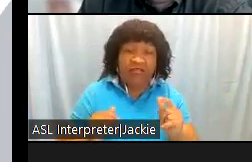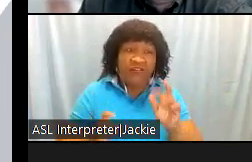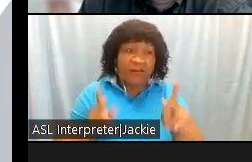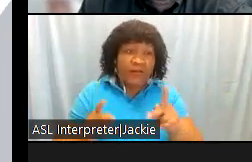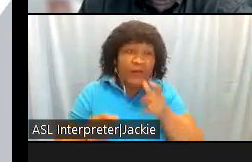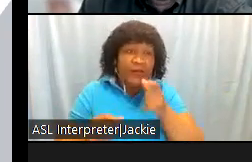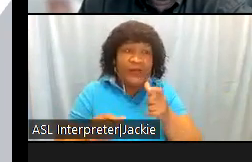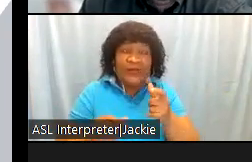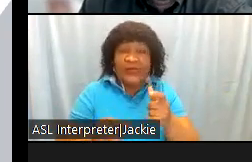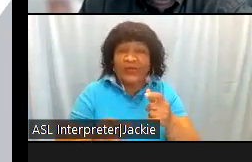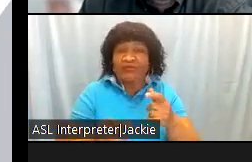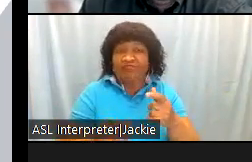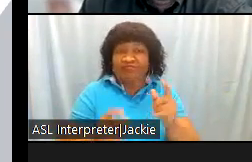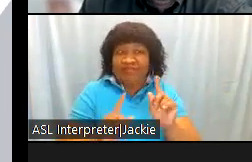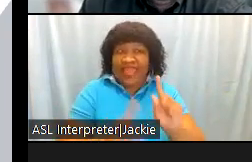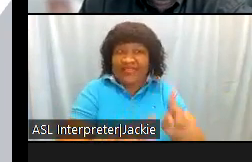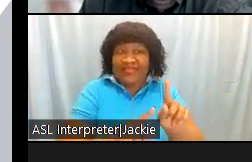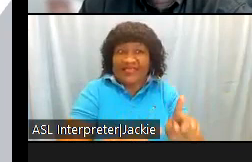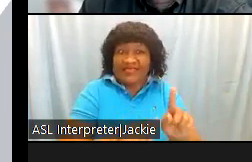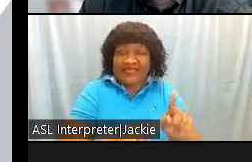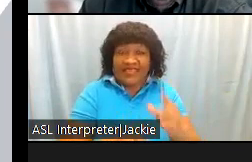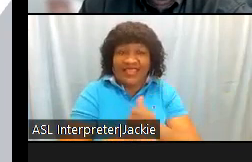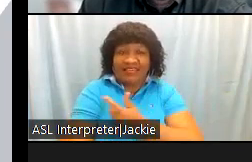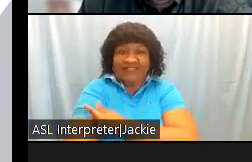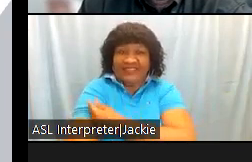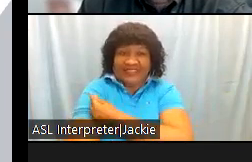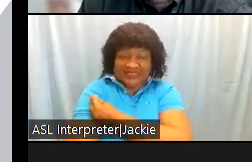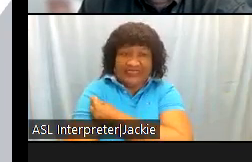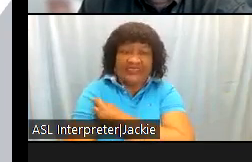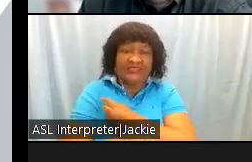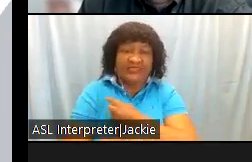people accessing the vaccine